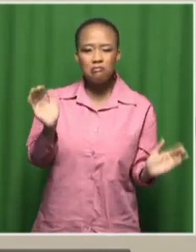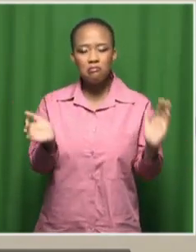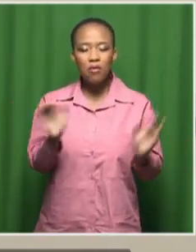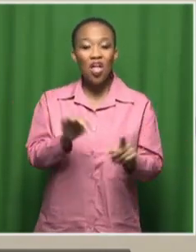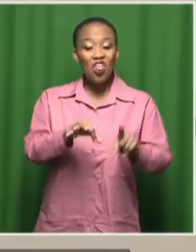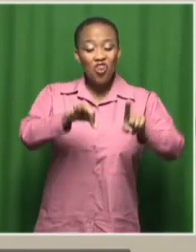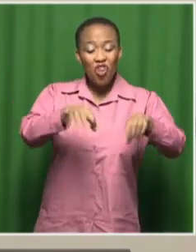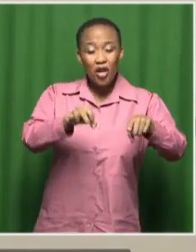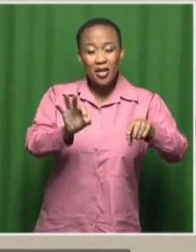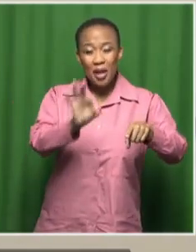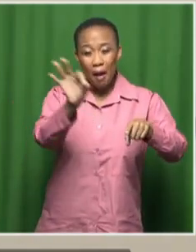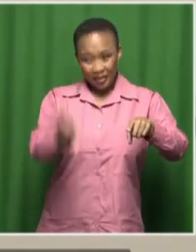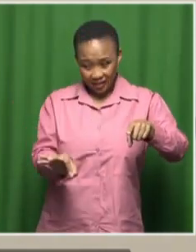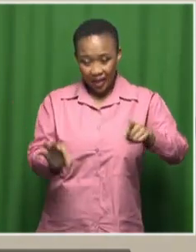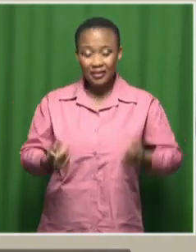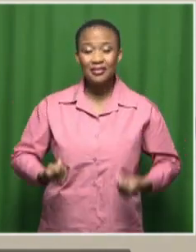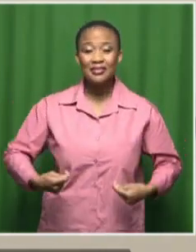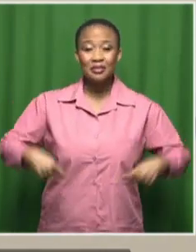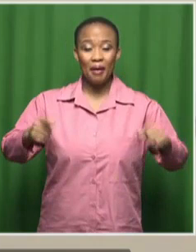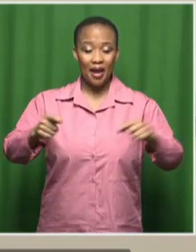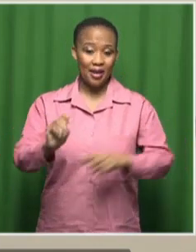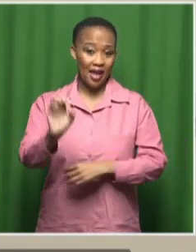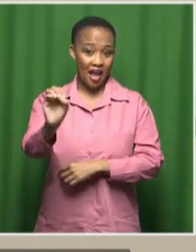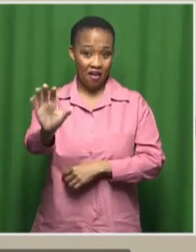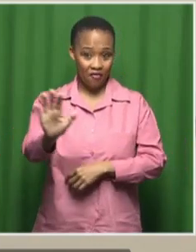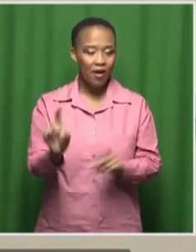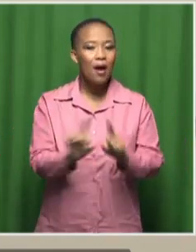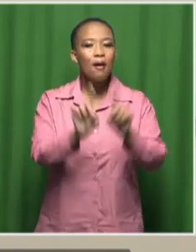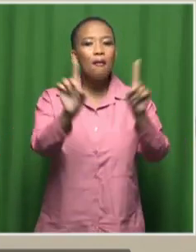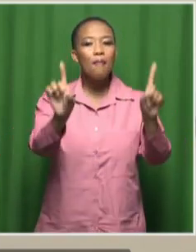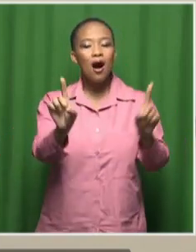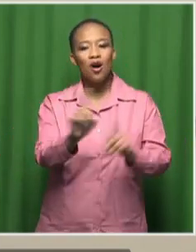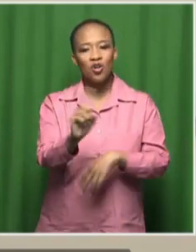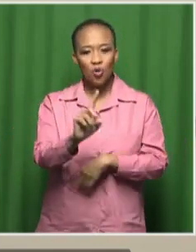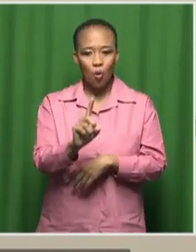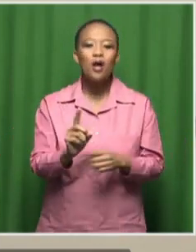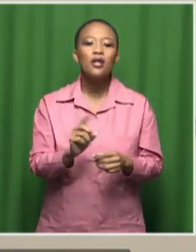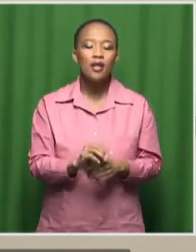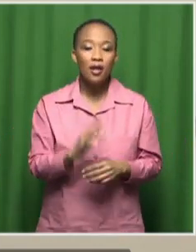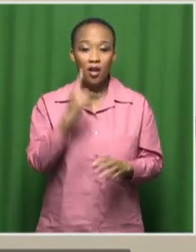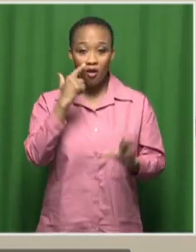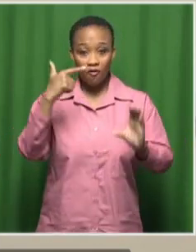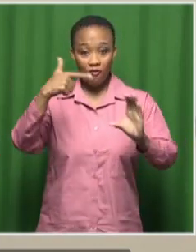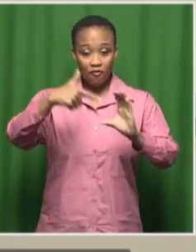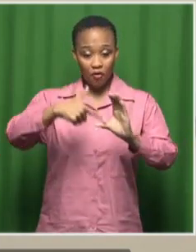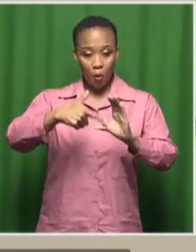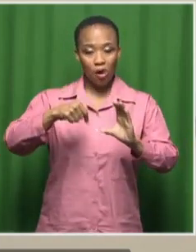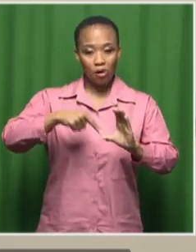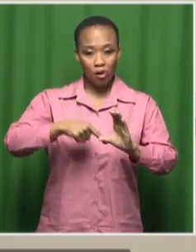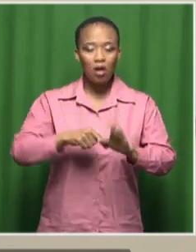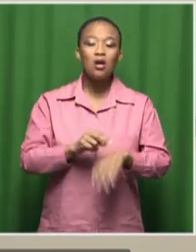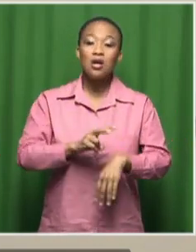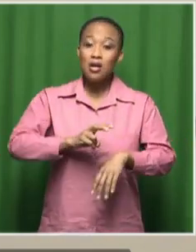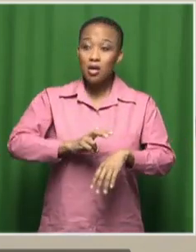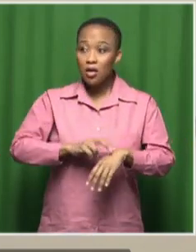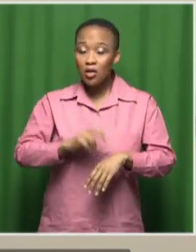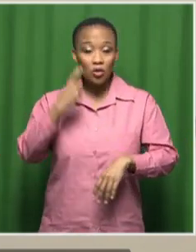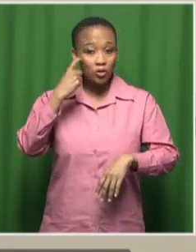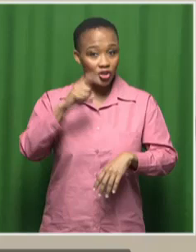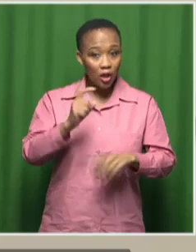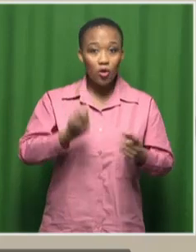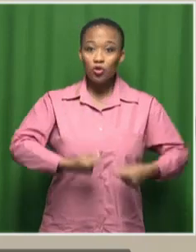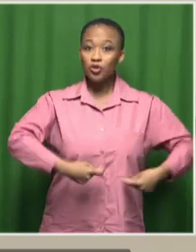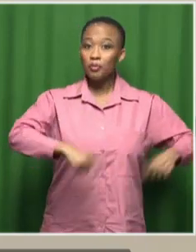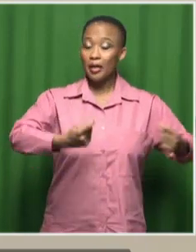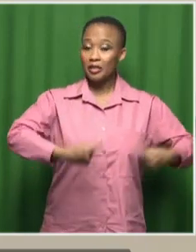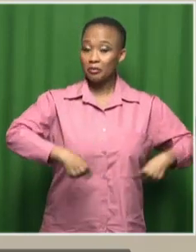of that. But I think if you were to sketch out the fuel as a component of the input cost over the past year, when load shedding